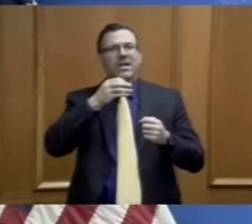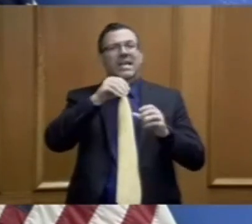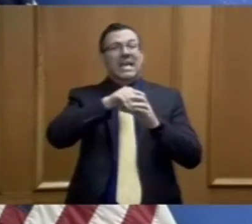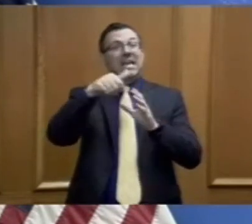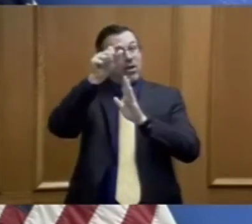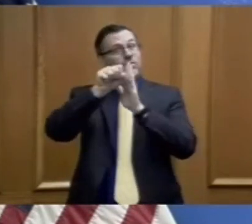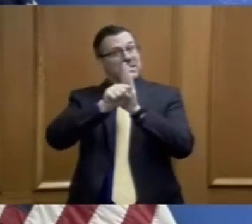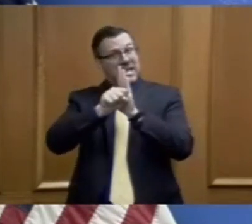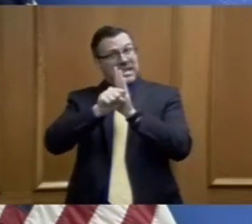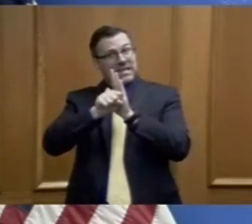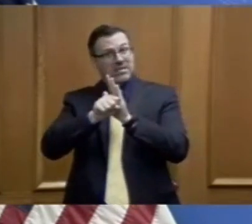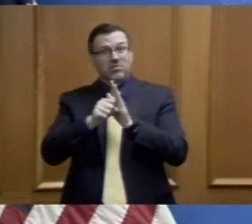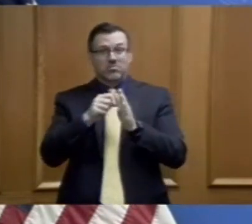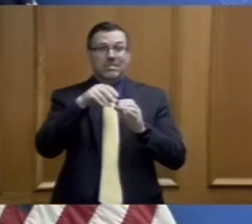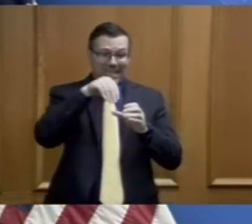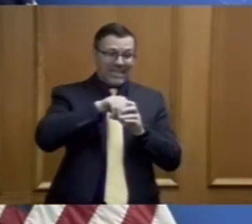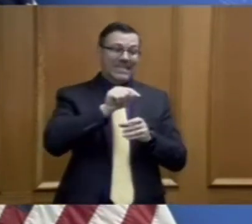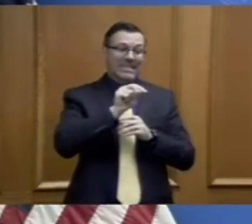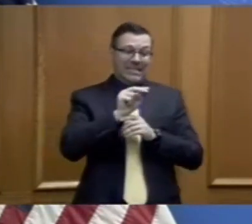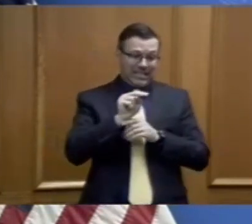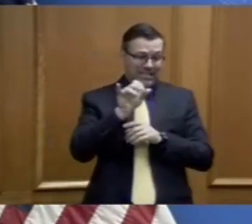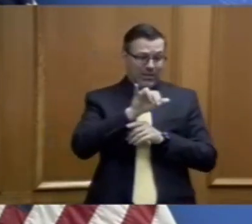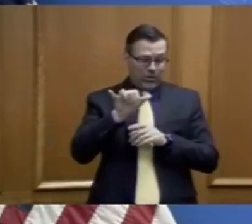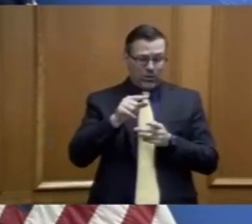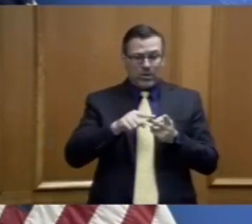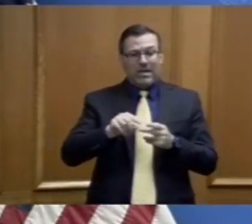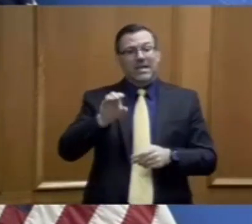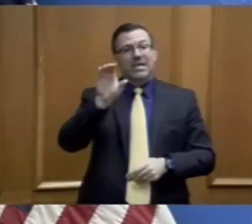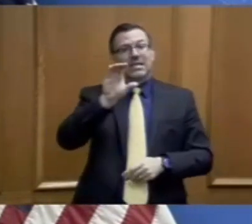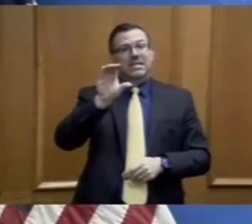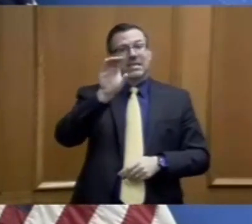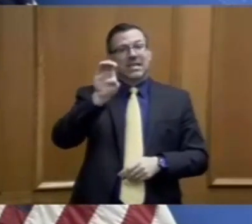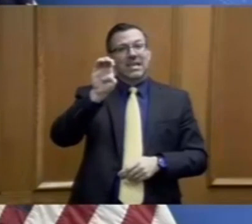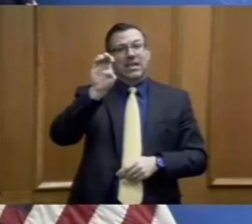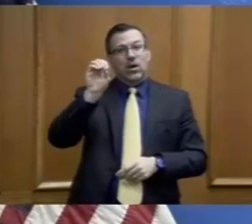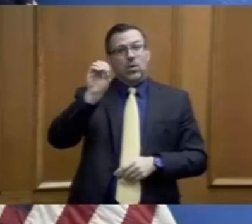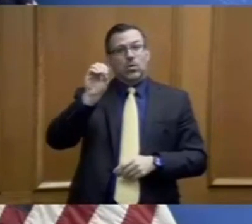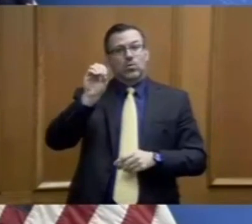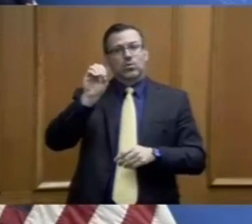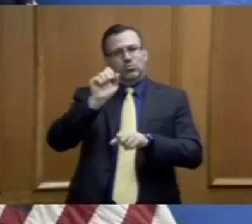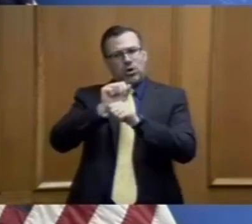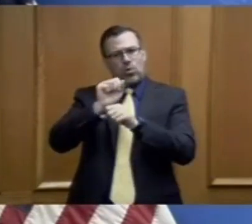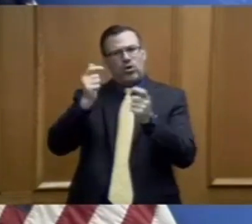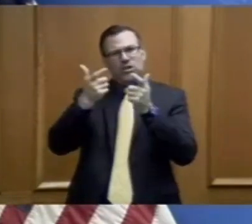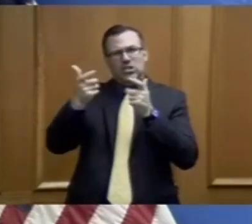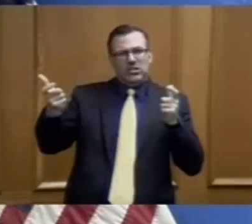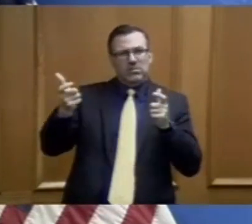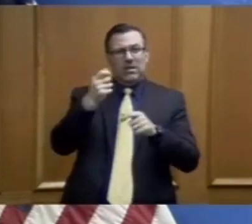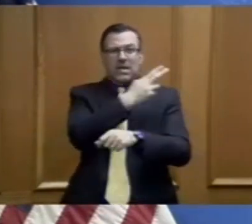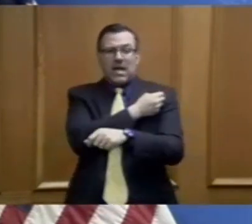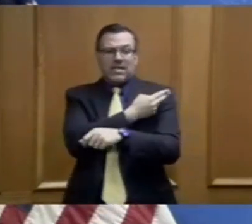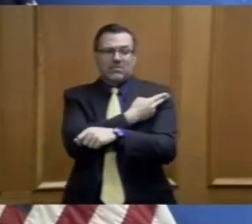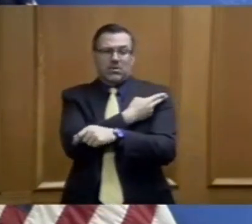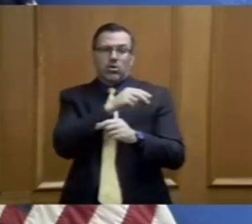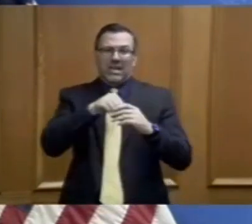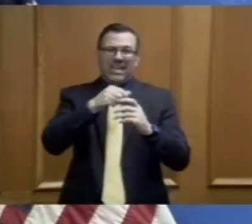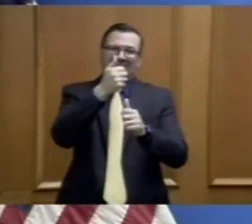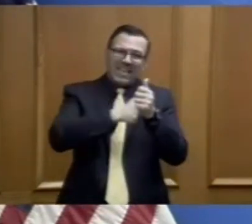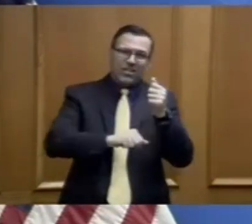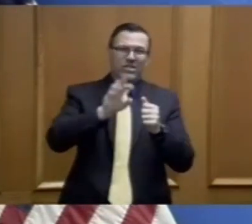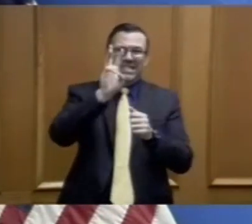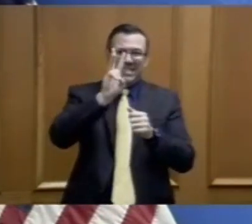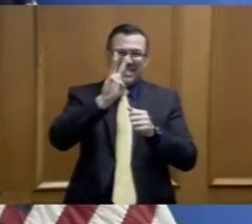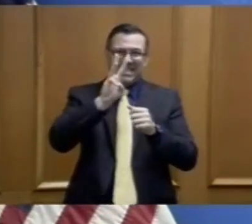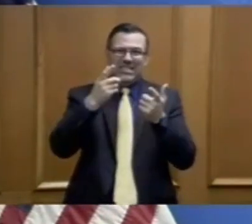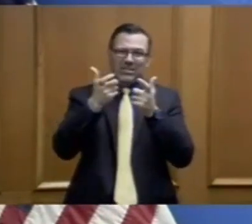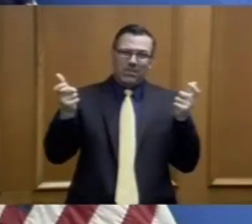epidemiologists in our states, with CEOs from major hospitals in each major metropolitan area. So there's